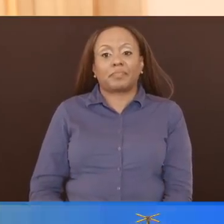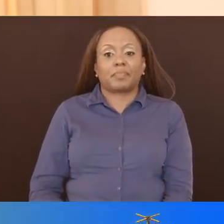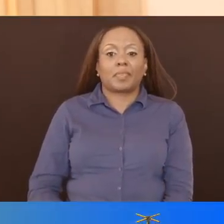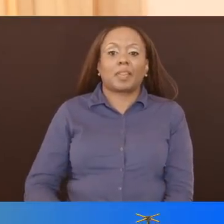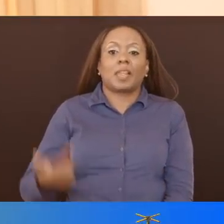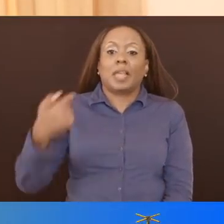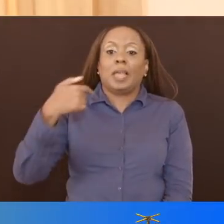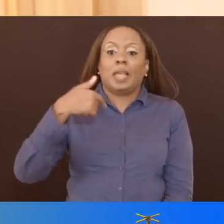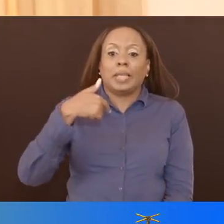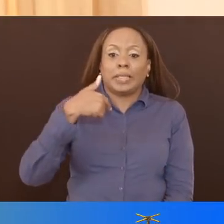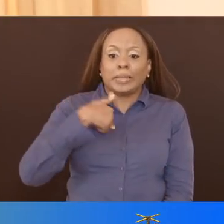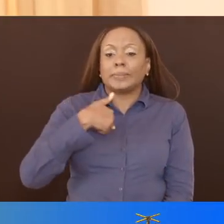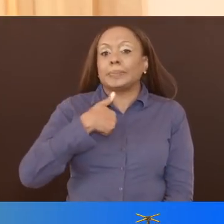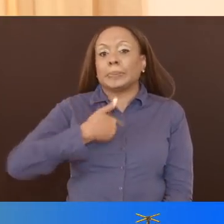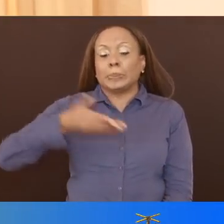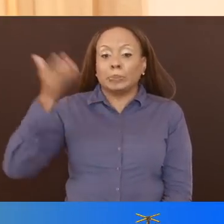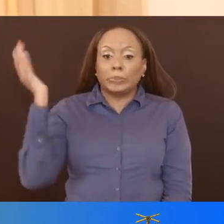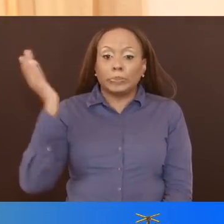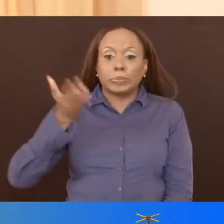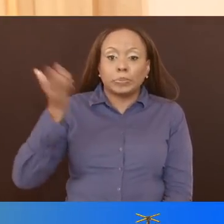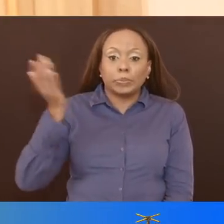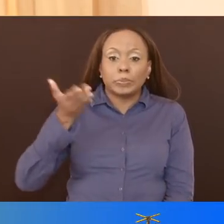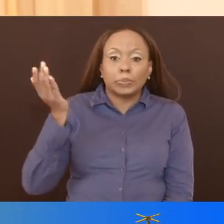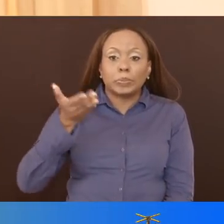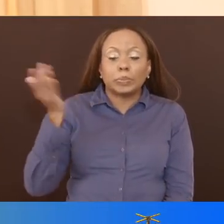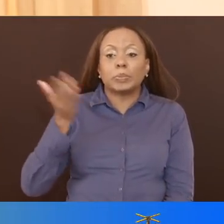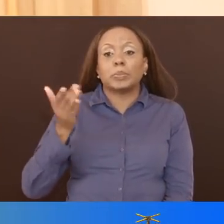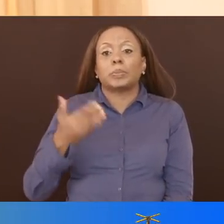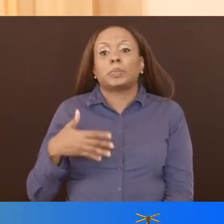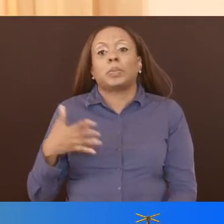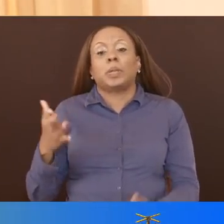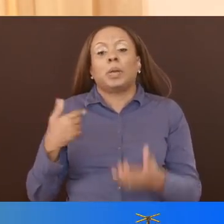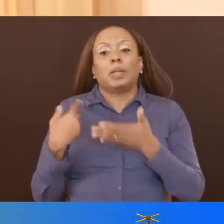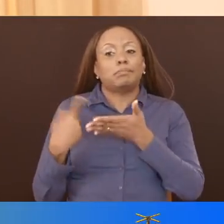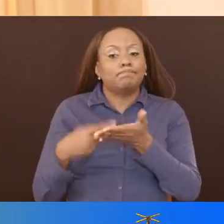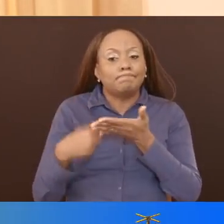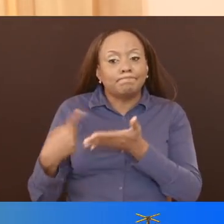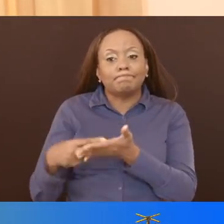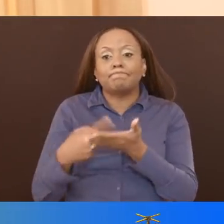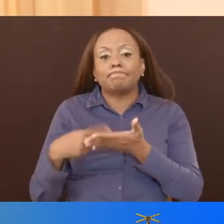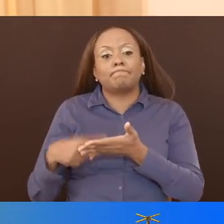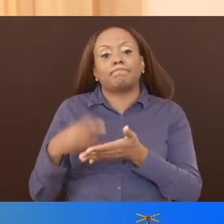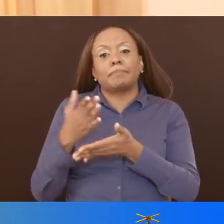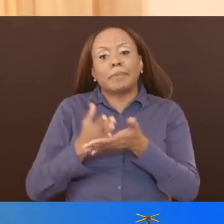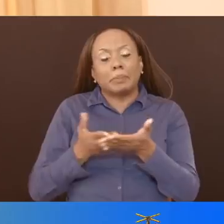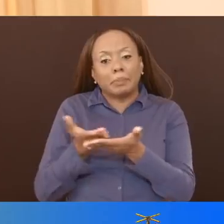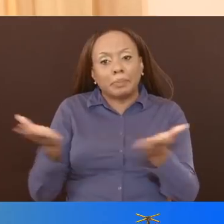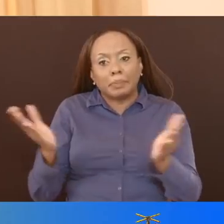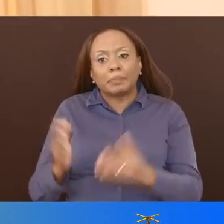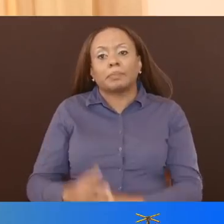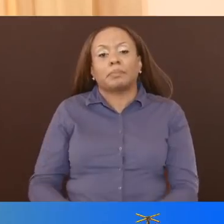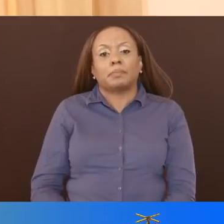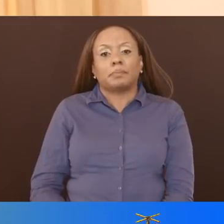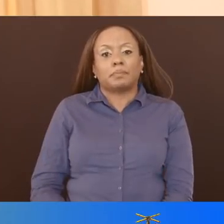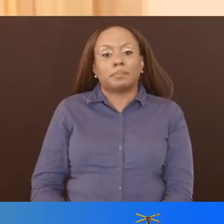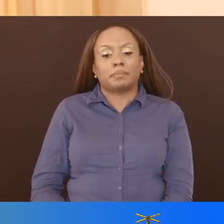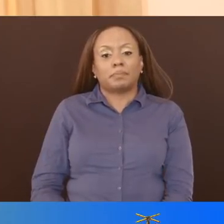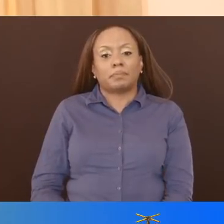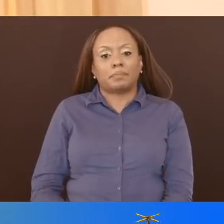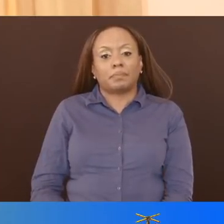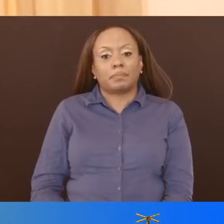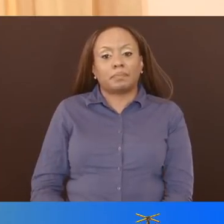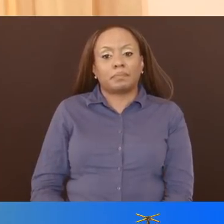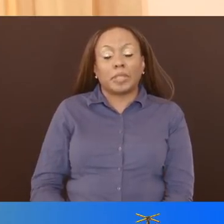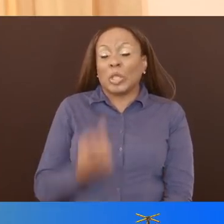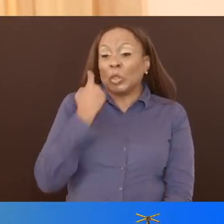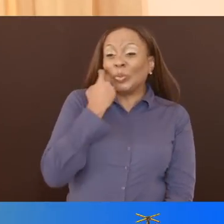because I want to talk on a few things. And Minister Bostic has clearly shown us